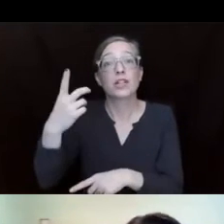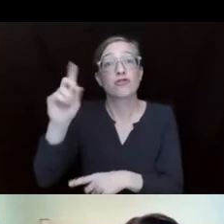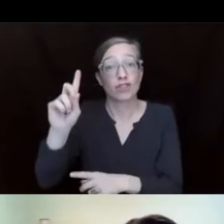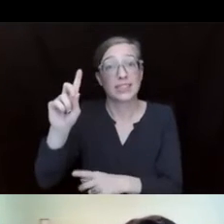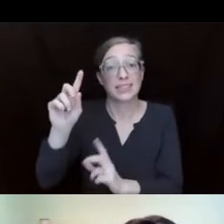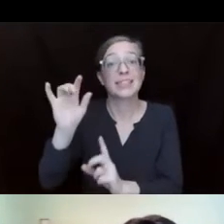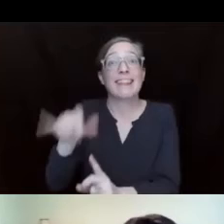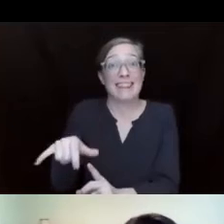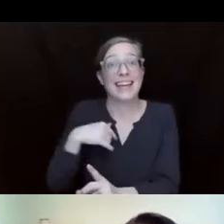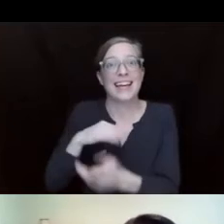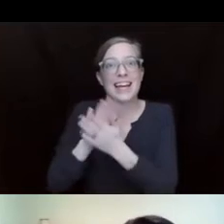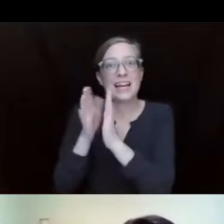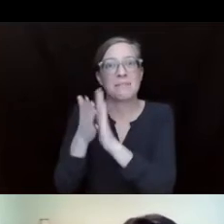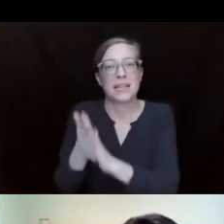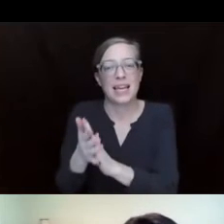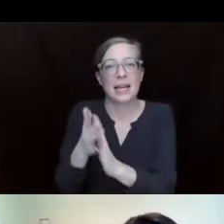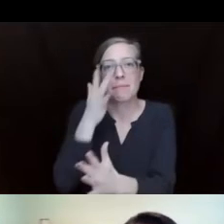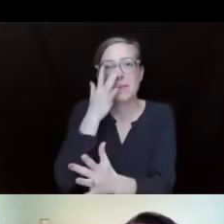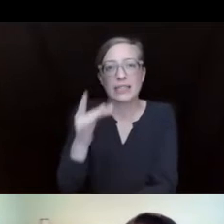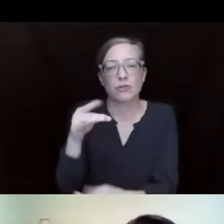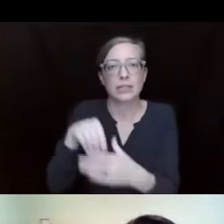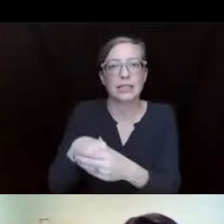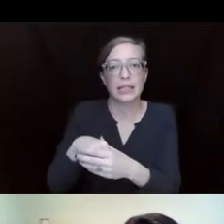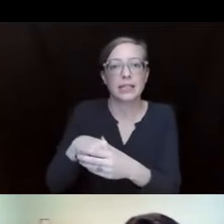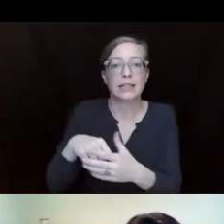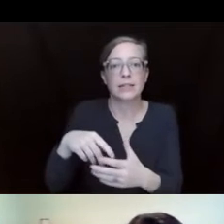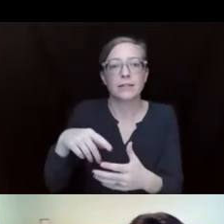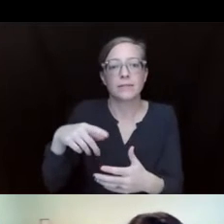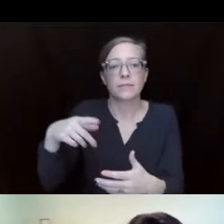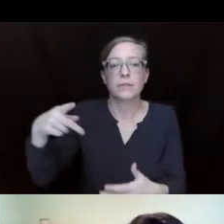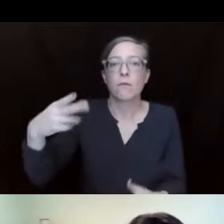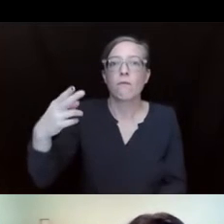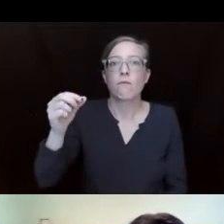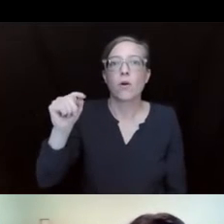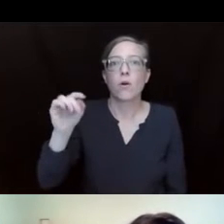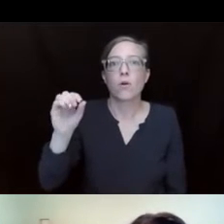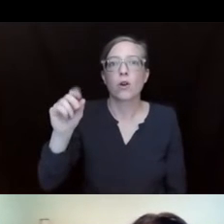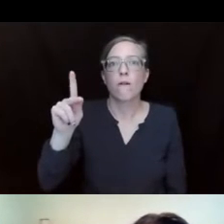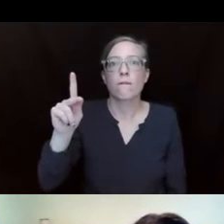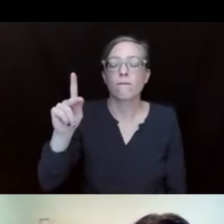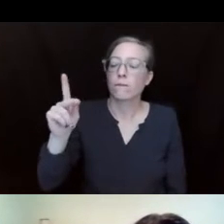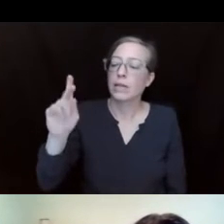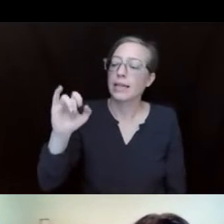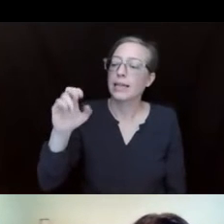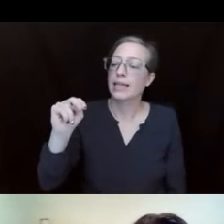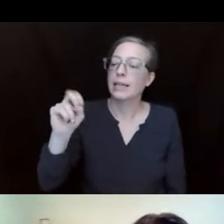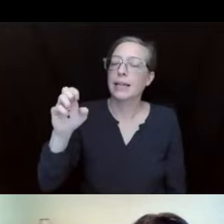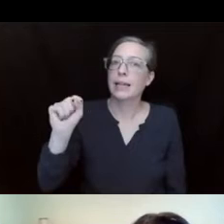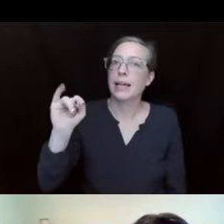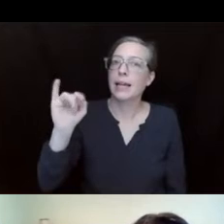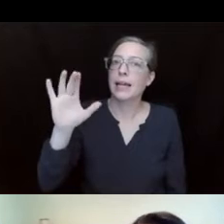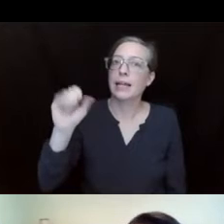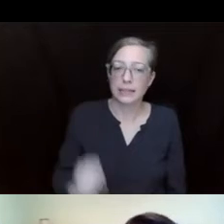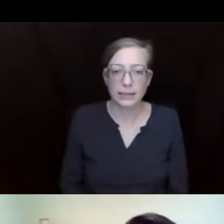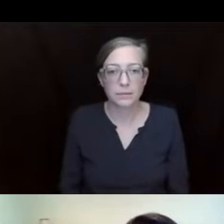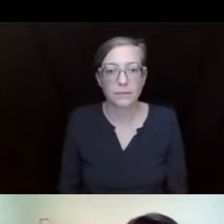worked during my PhD on the development of a microchromatograph. After that, I got an amazing opportunity all the